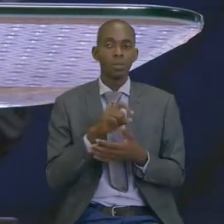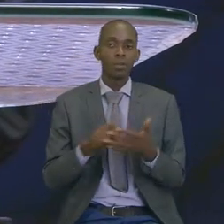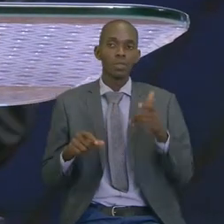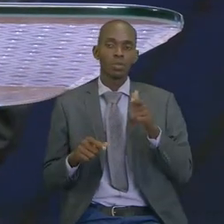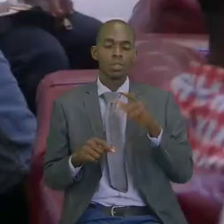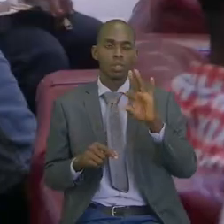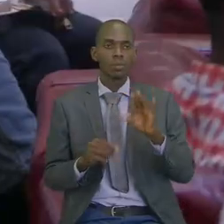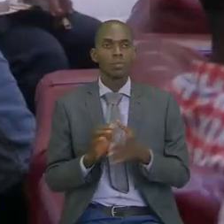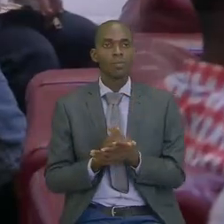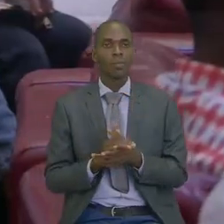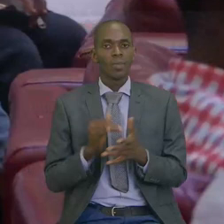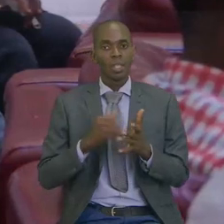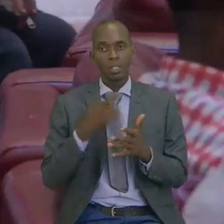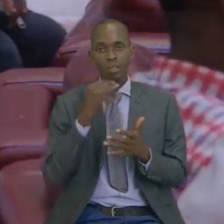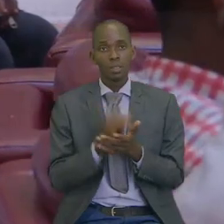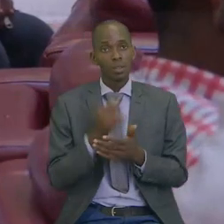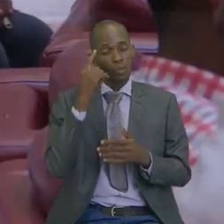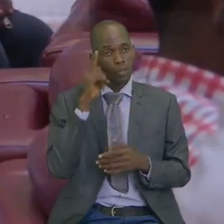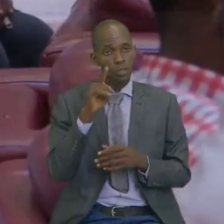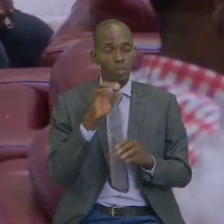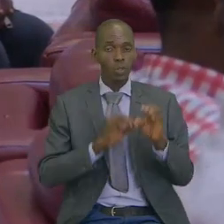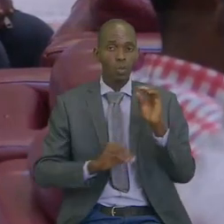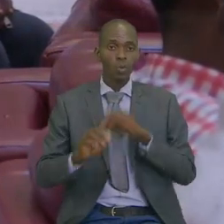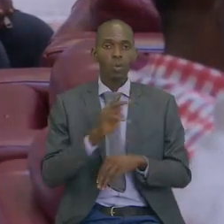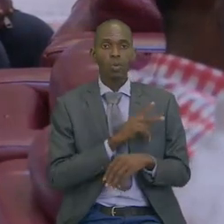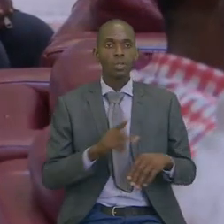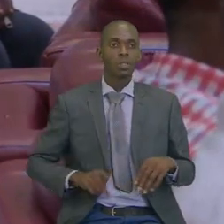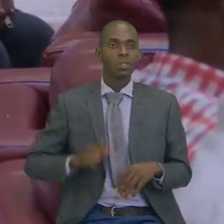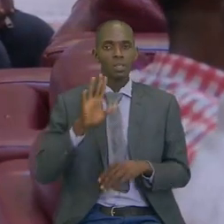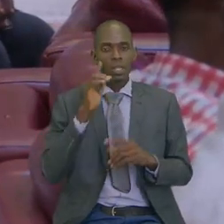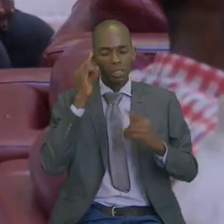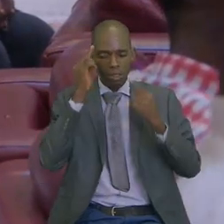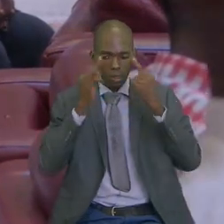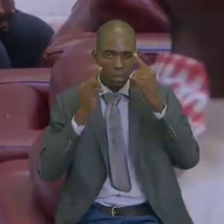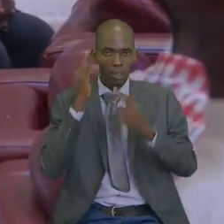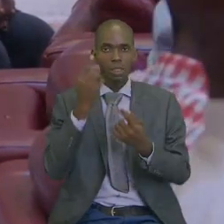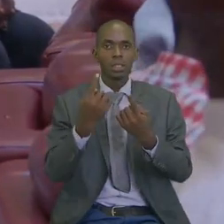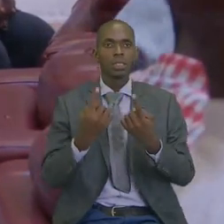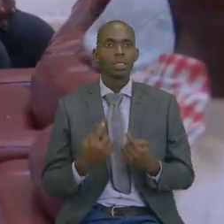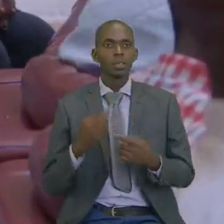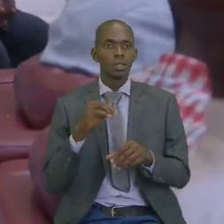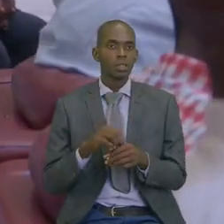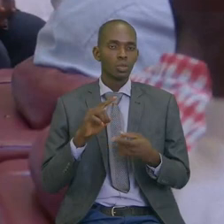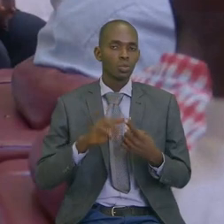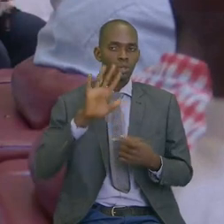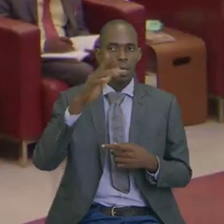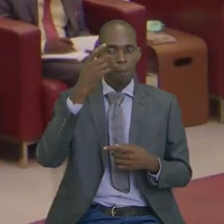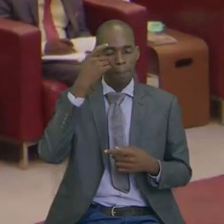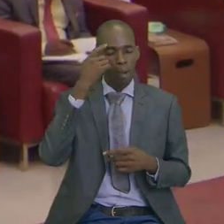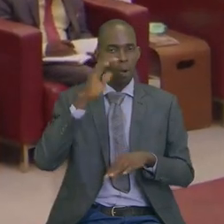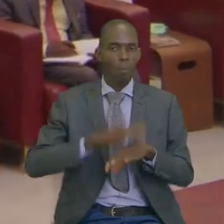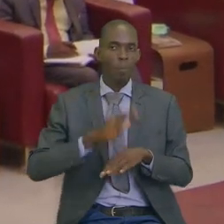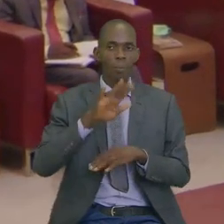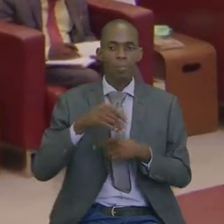verse 29 it says, as for thee, O king, thy thoughts came into thy mind upon